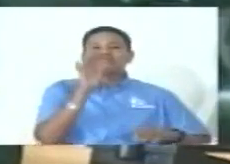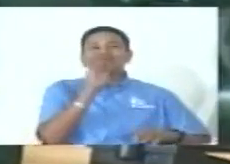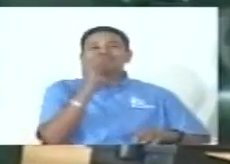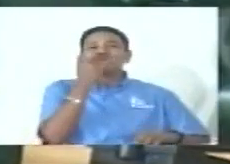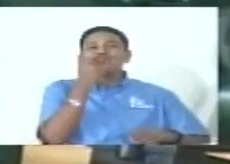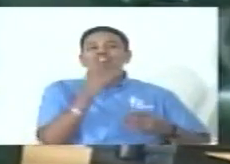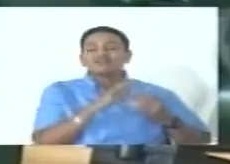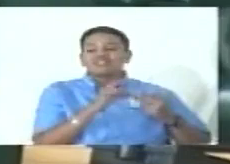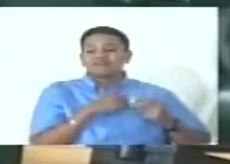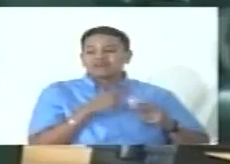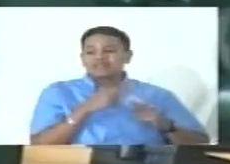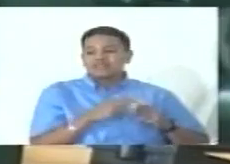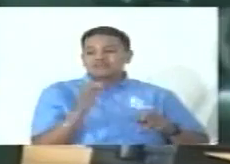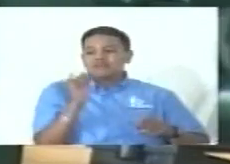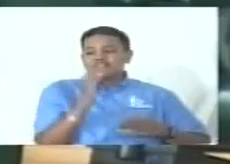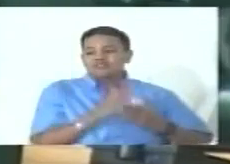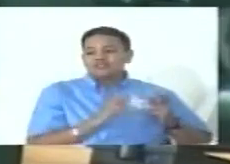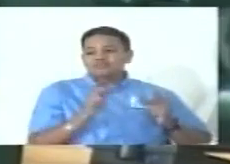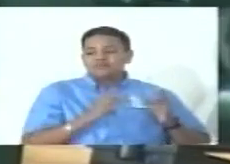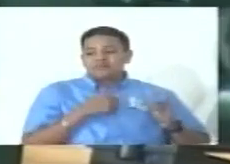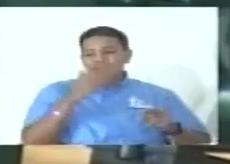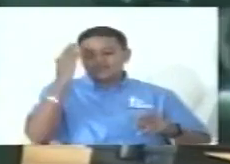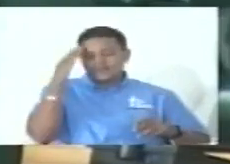people I know.